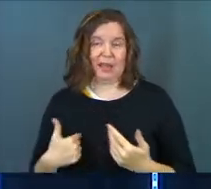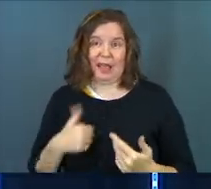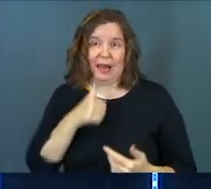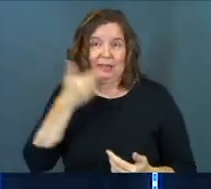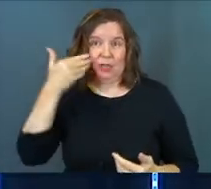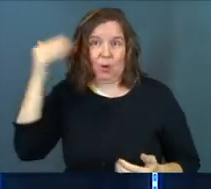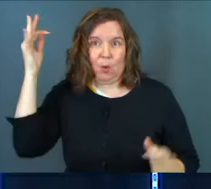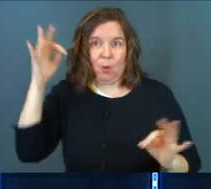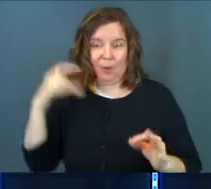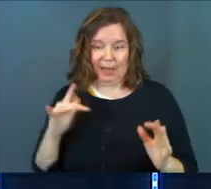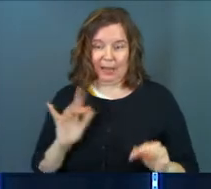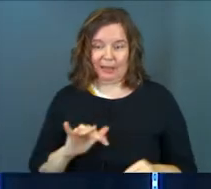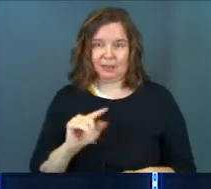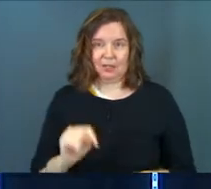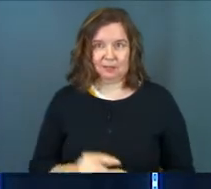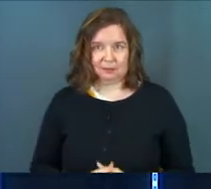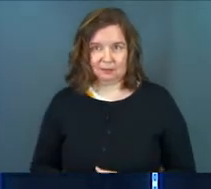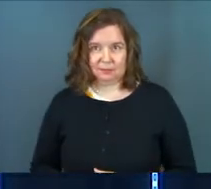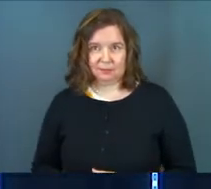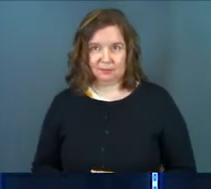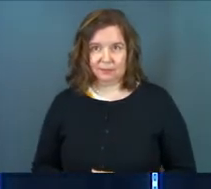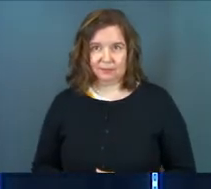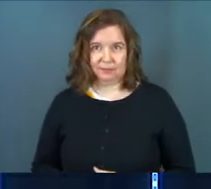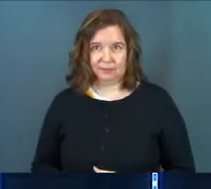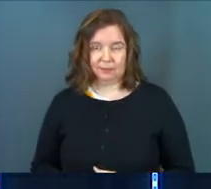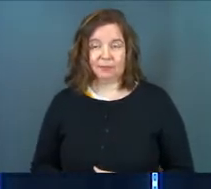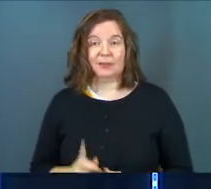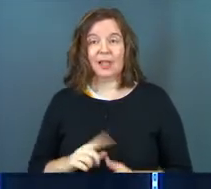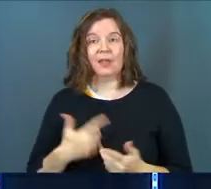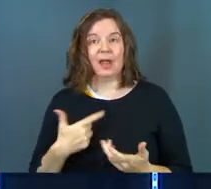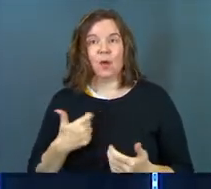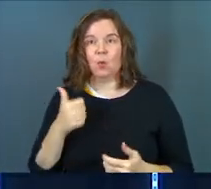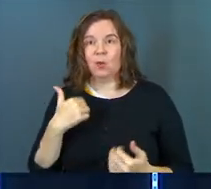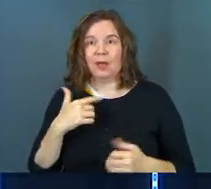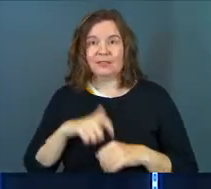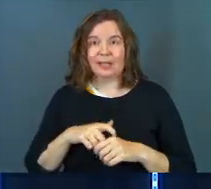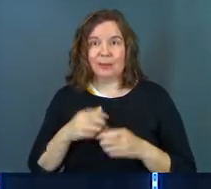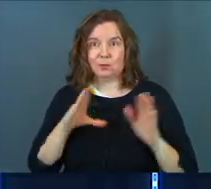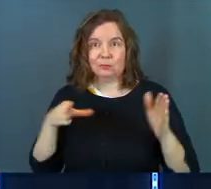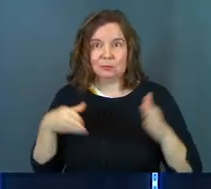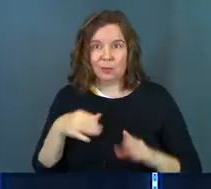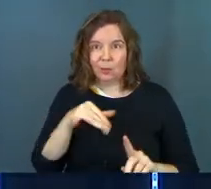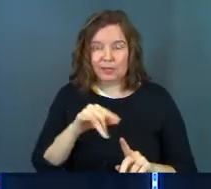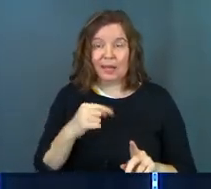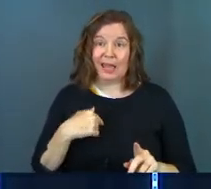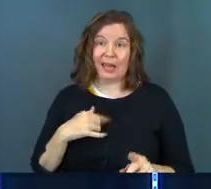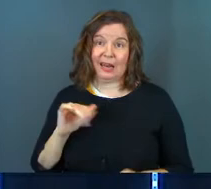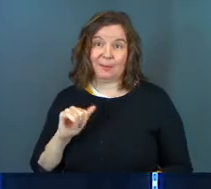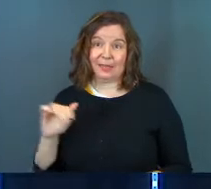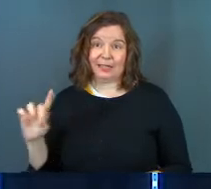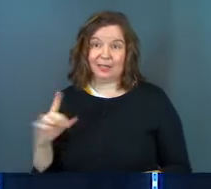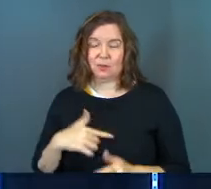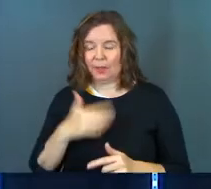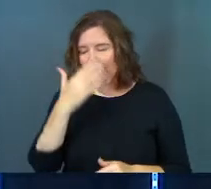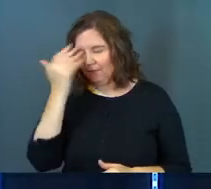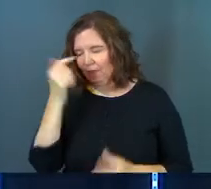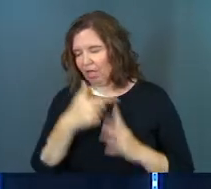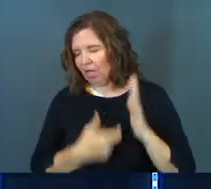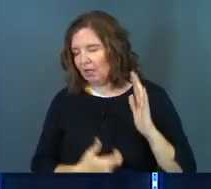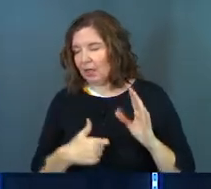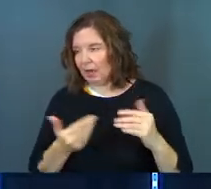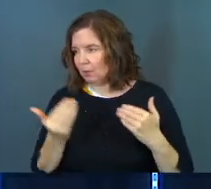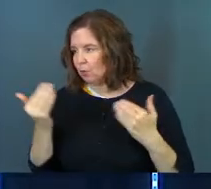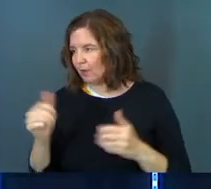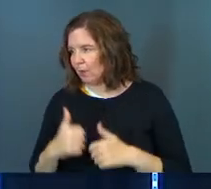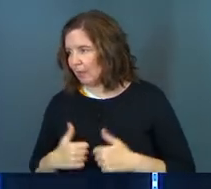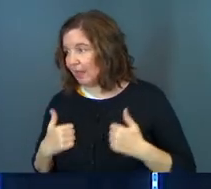And I didn't know when I clicked on it. And I won't have time to deal with it. And I am ADD. And so then I'll forget about it. And